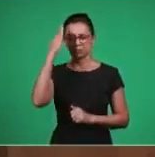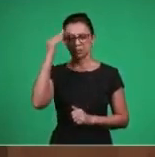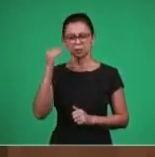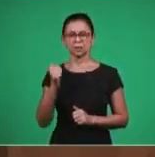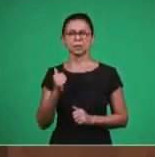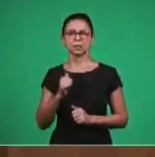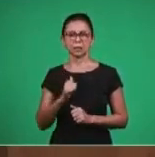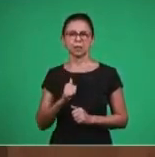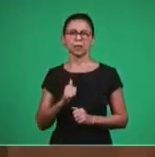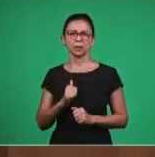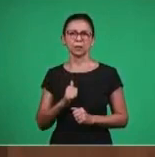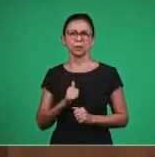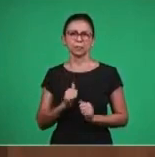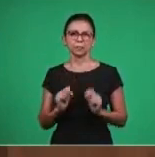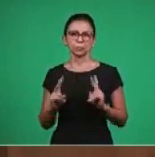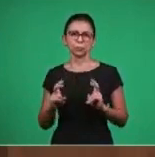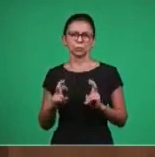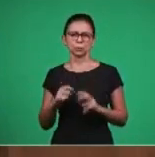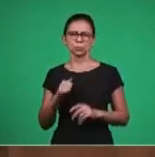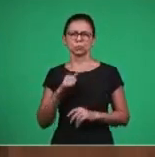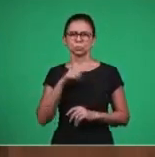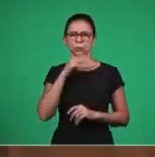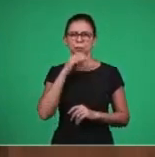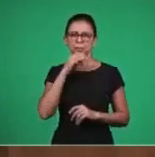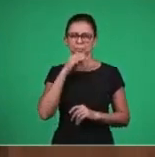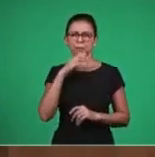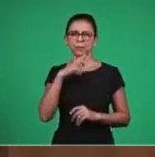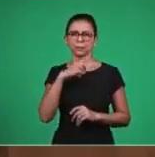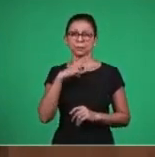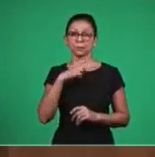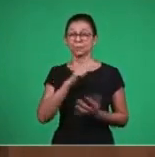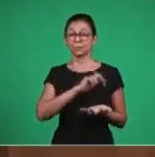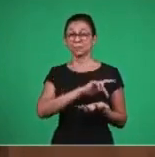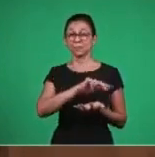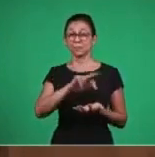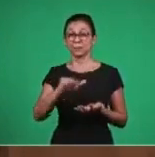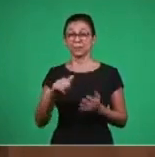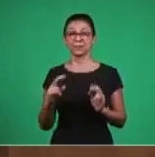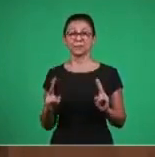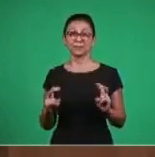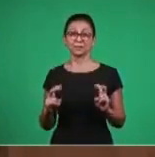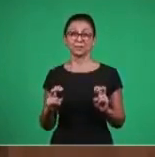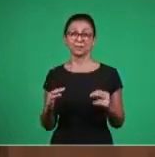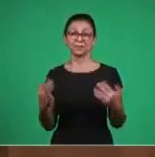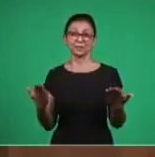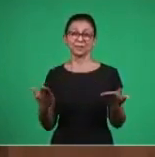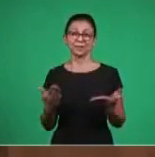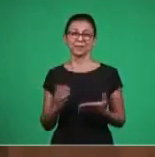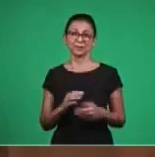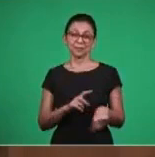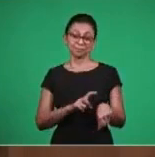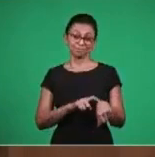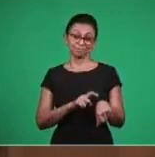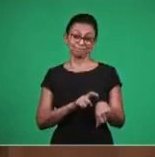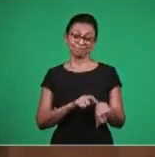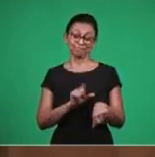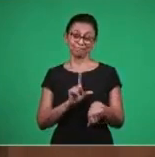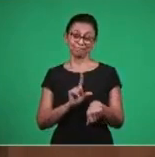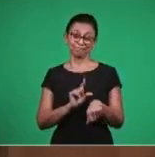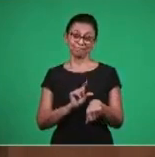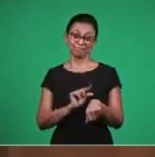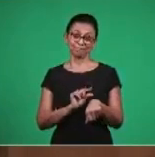the ability to teach here and speak all the way to the night. And we have so much to speak about here, but